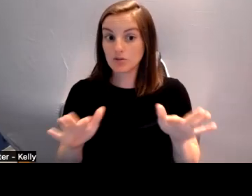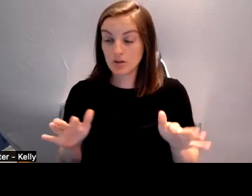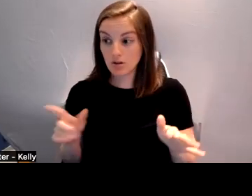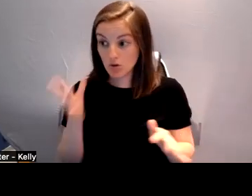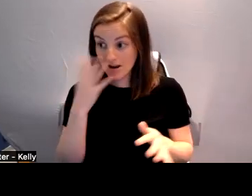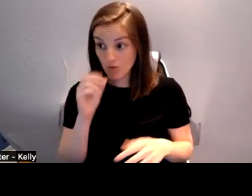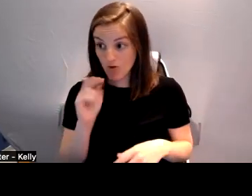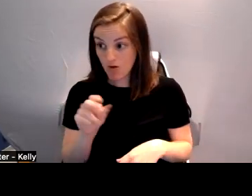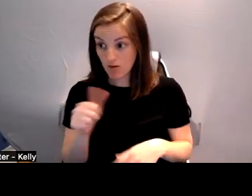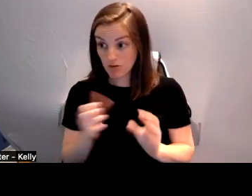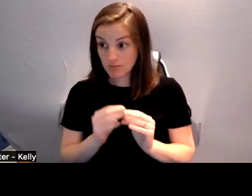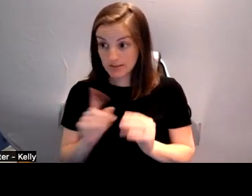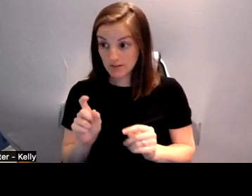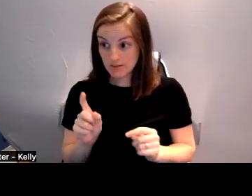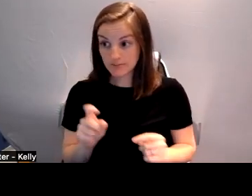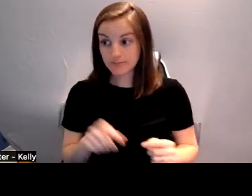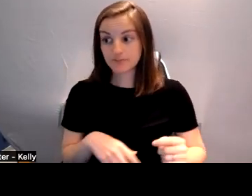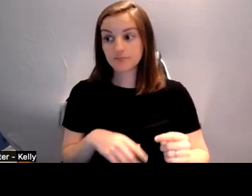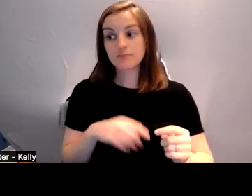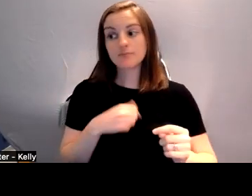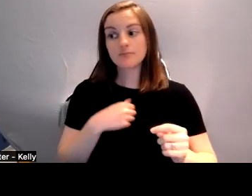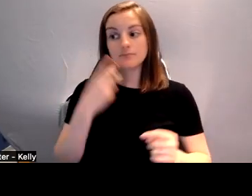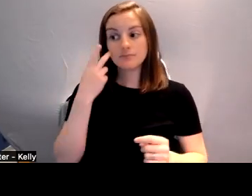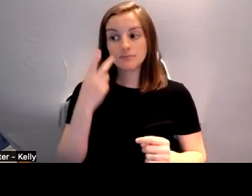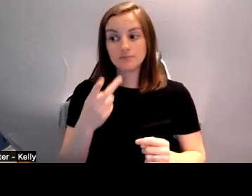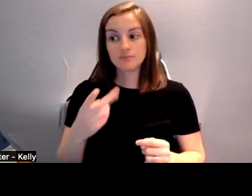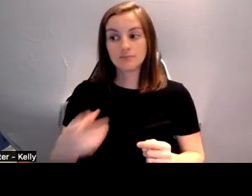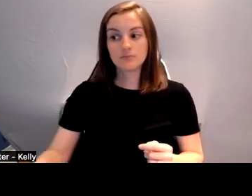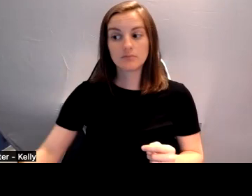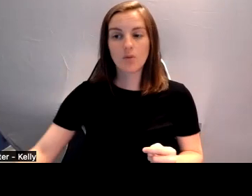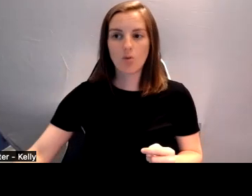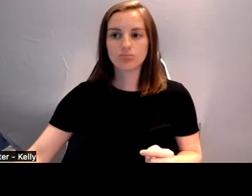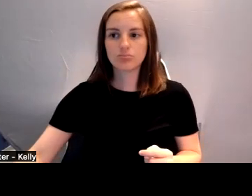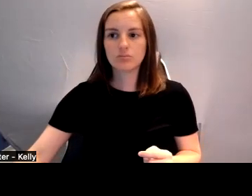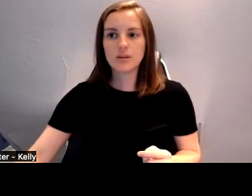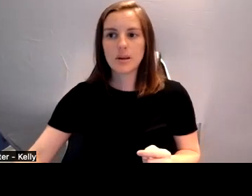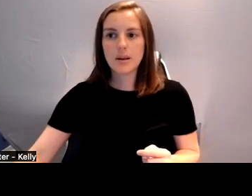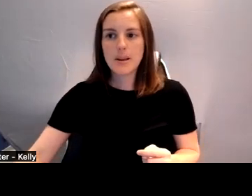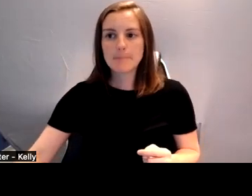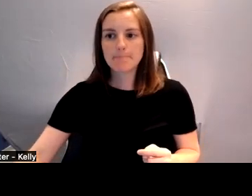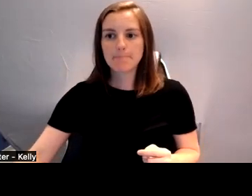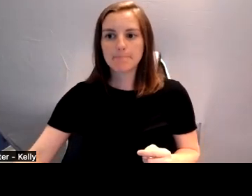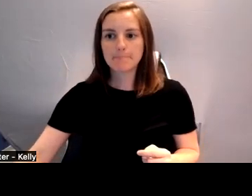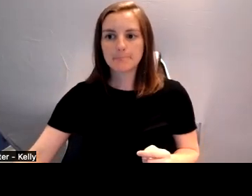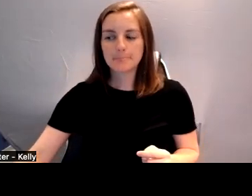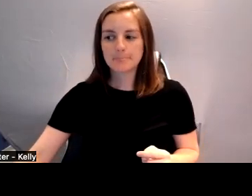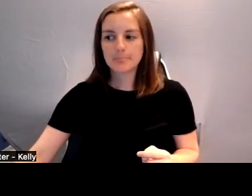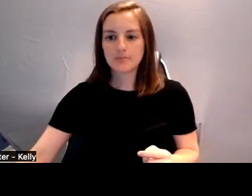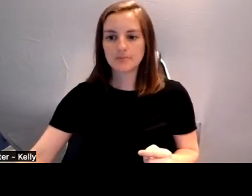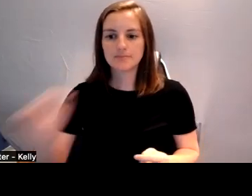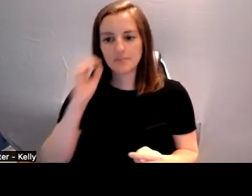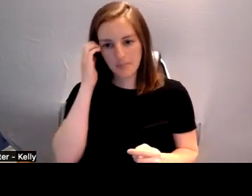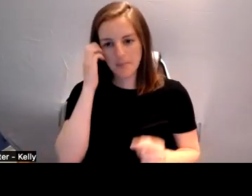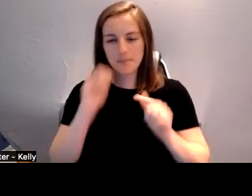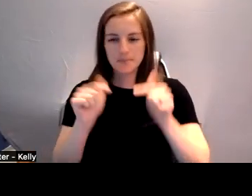back to the sequence, sort of this thinking about the backbone to sequence and sequence to backbone matching, what is the other way to sort of try to think,